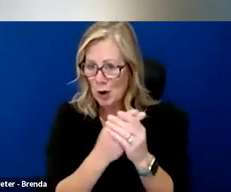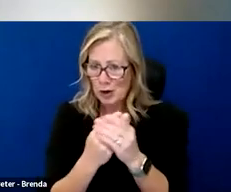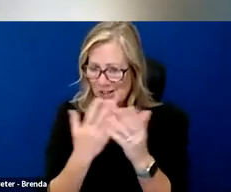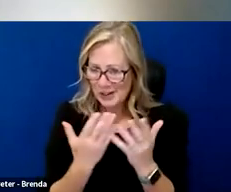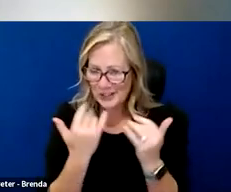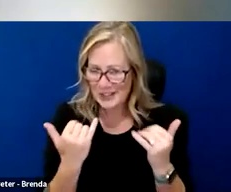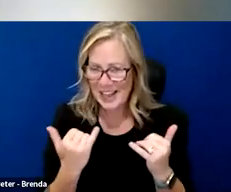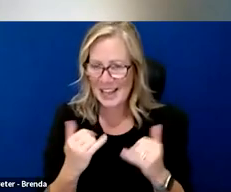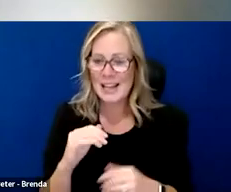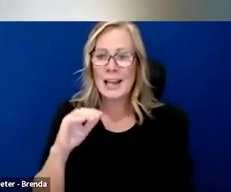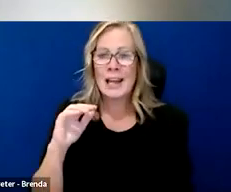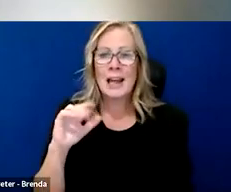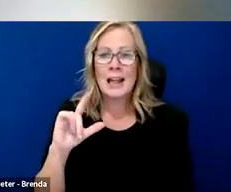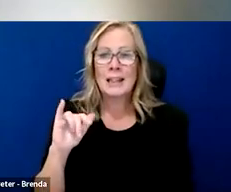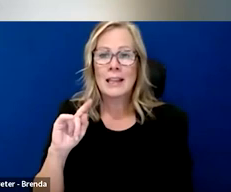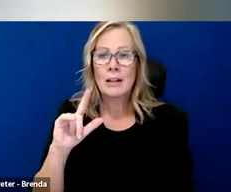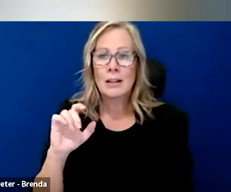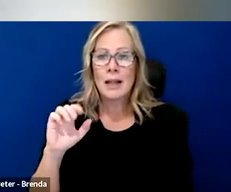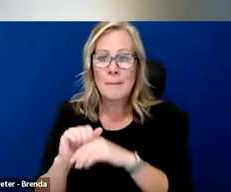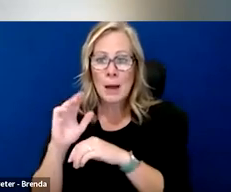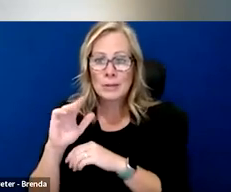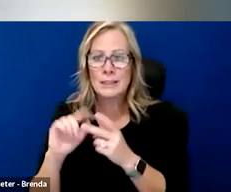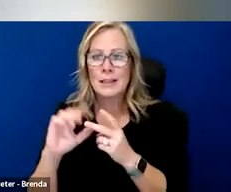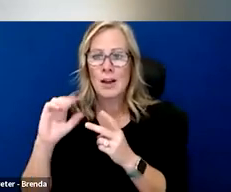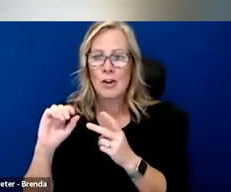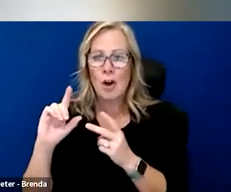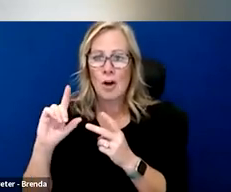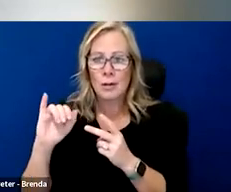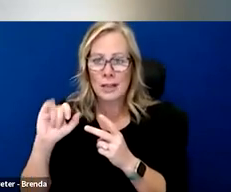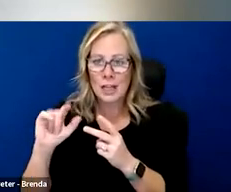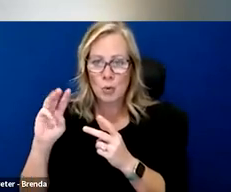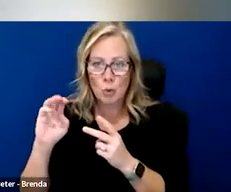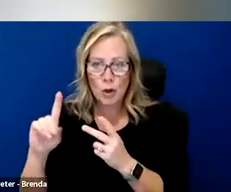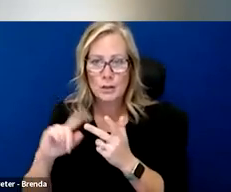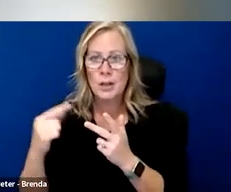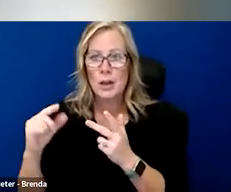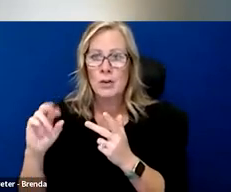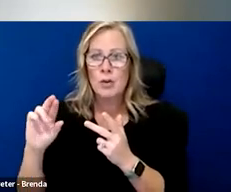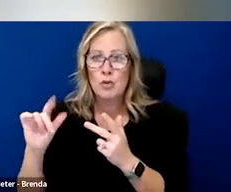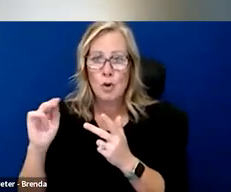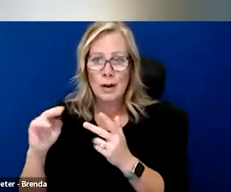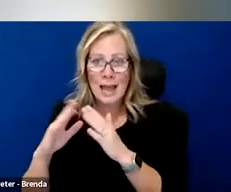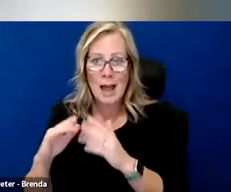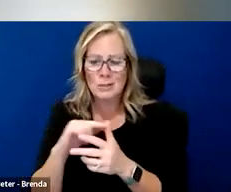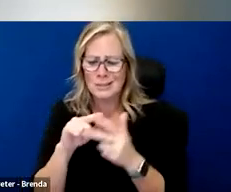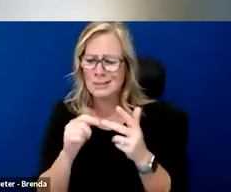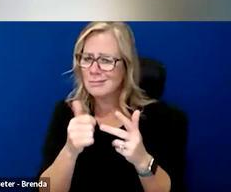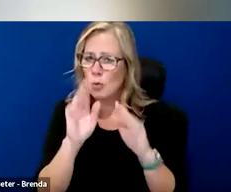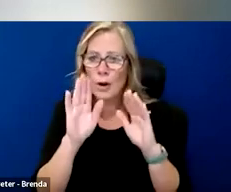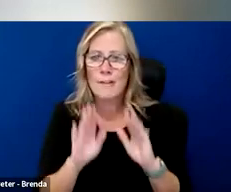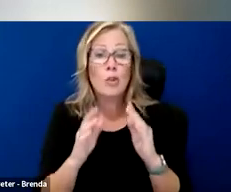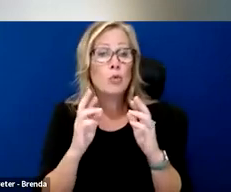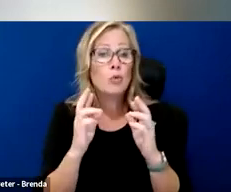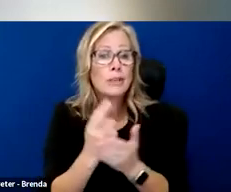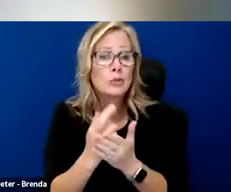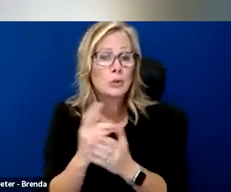And so Little Mountain, Collingwood, and Gordon House, they're also wonderful resources. If folks are